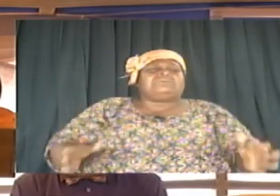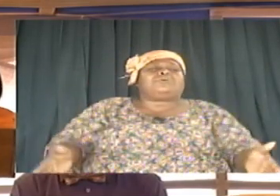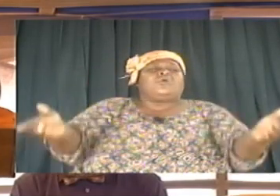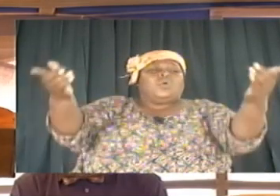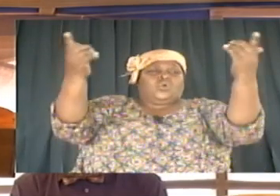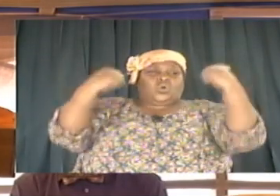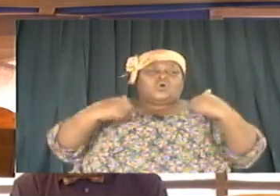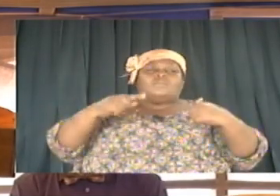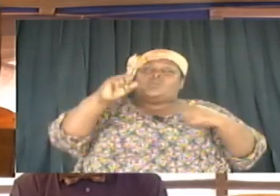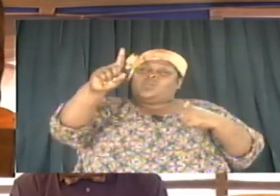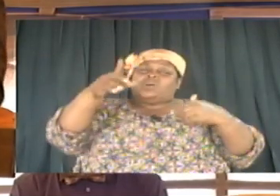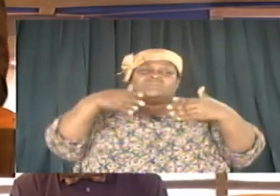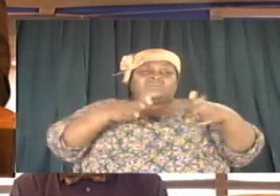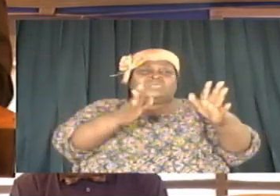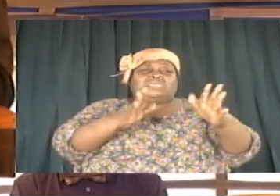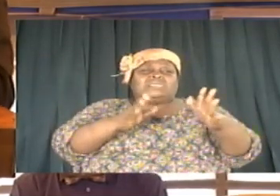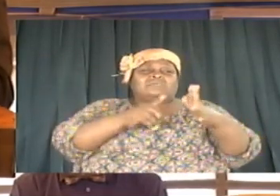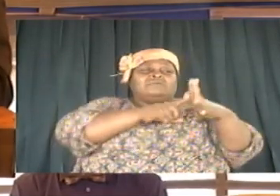flee several ways.